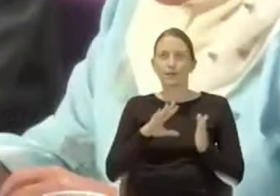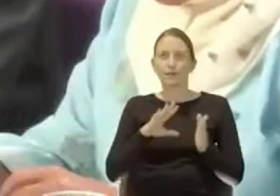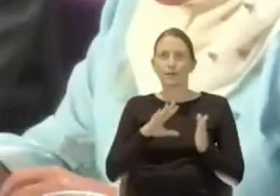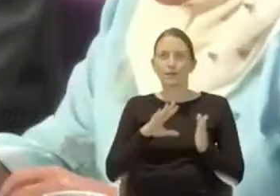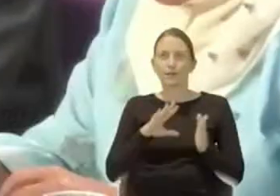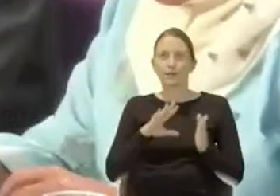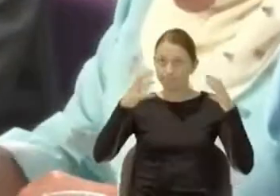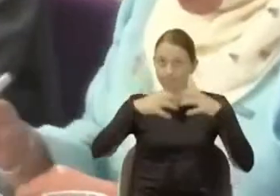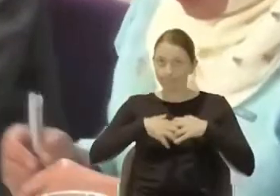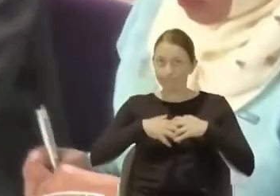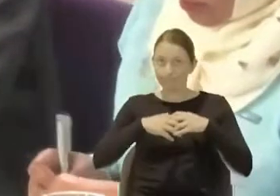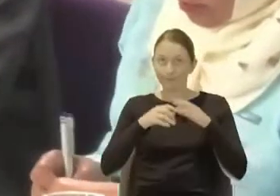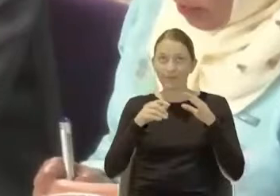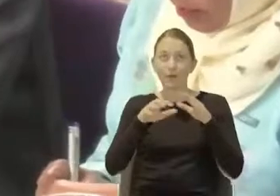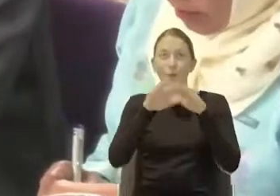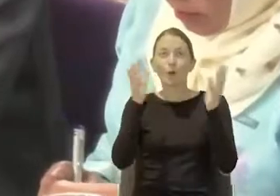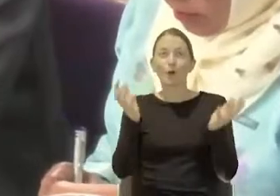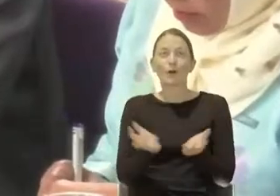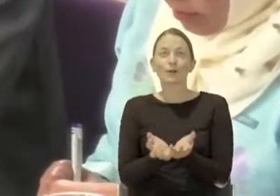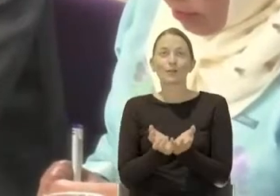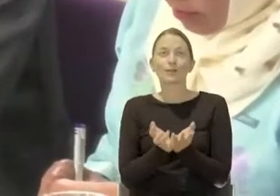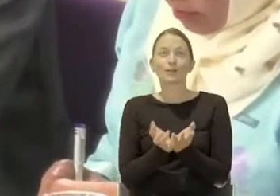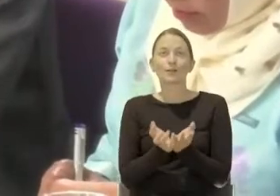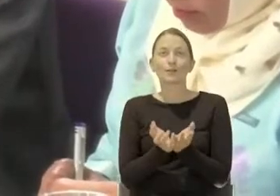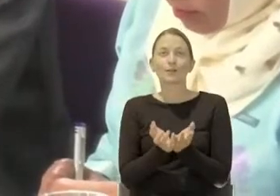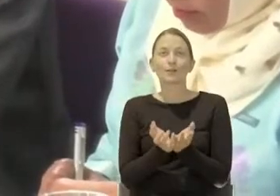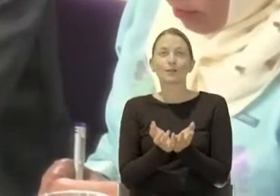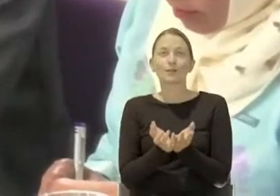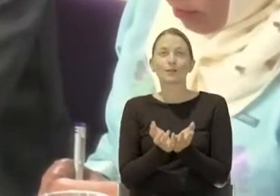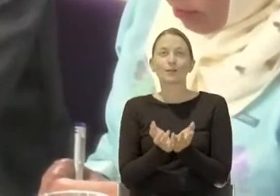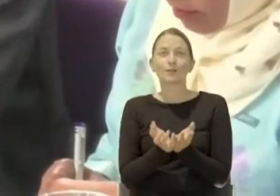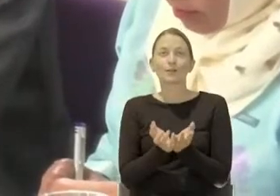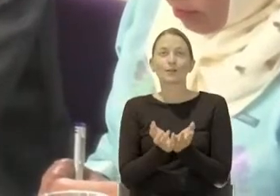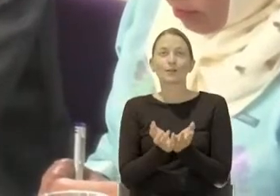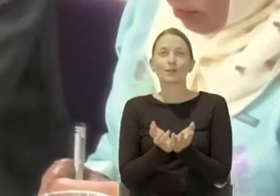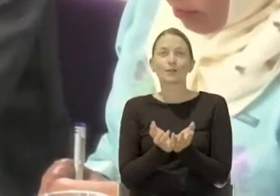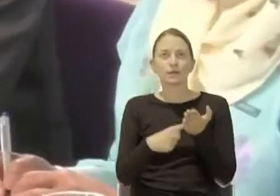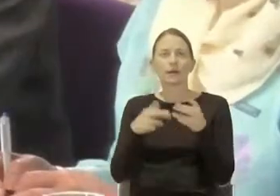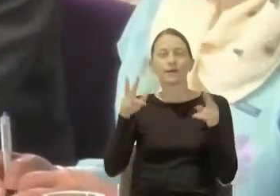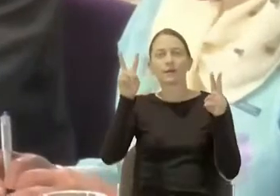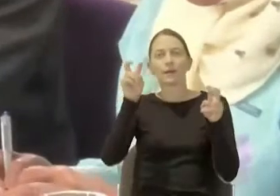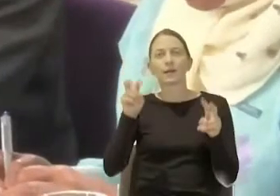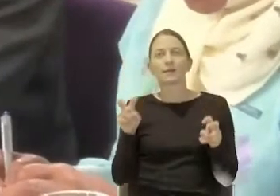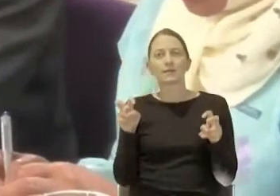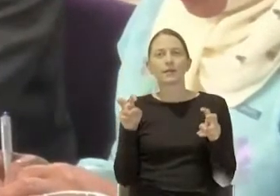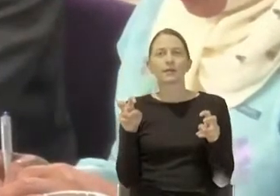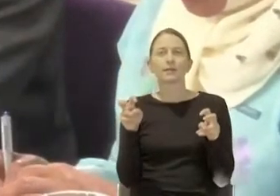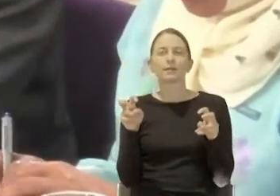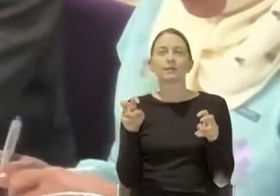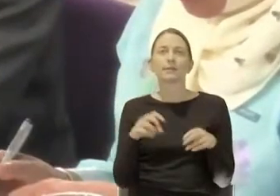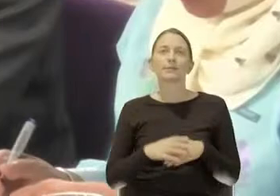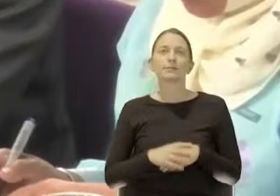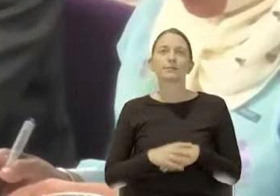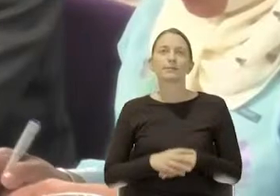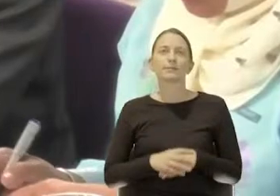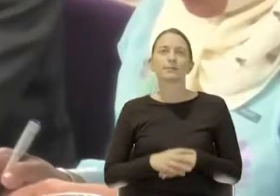industry, professionals, and grassroots organizations during the week of the high-level meeting of the General